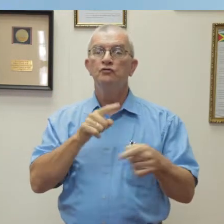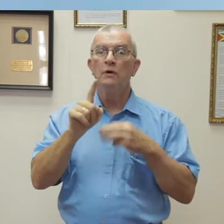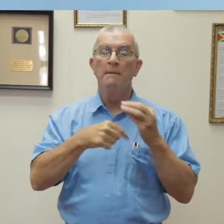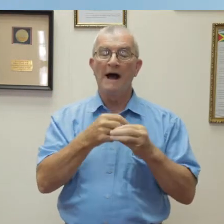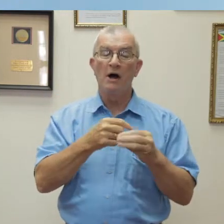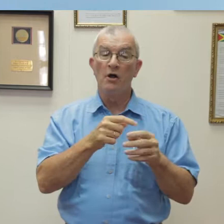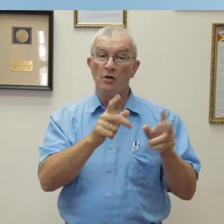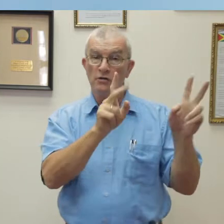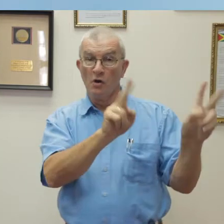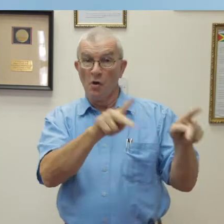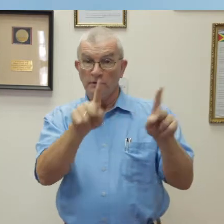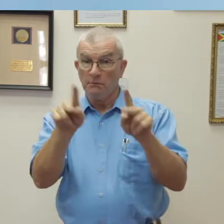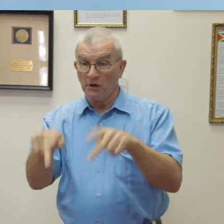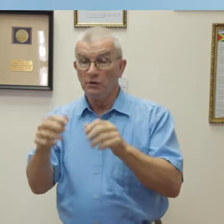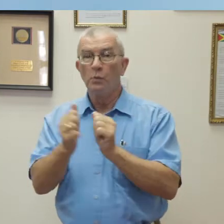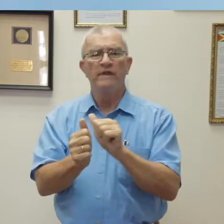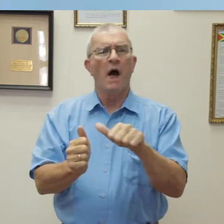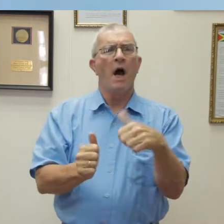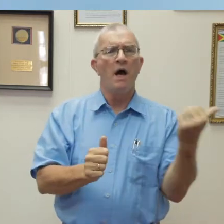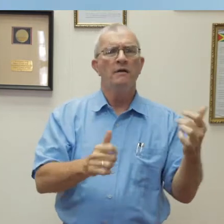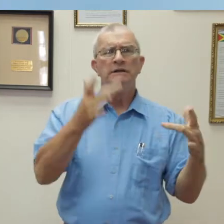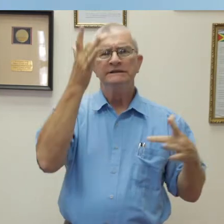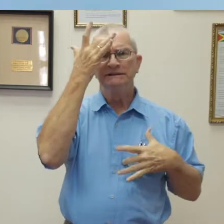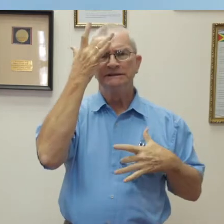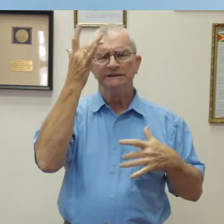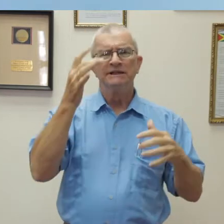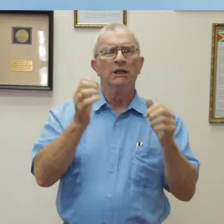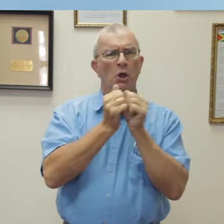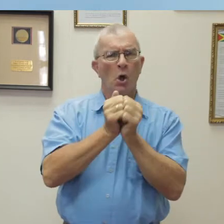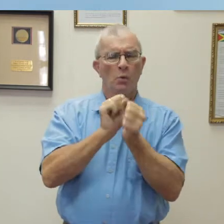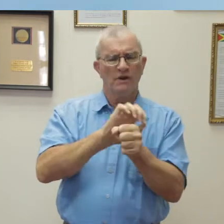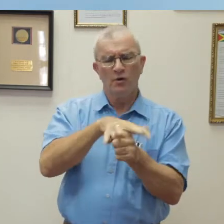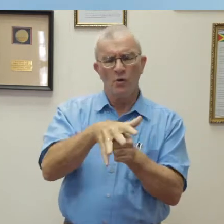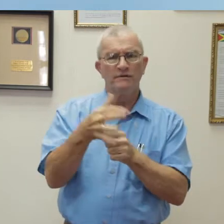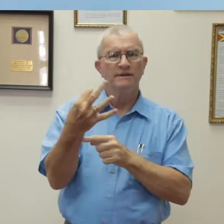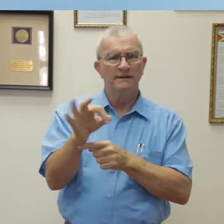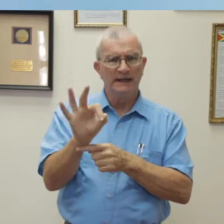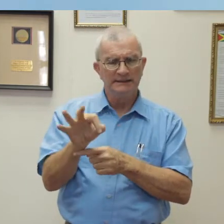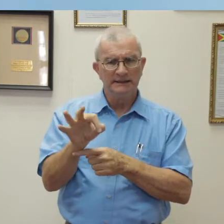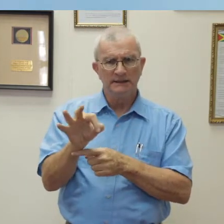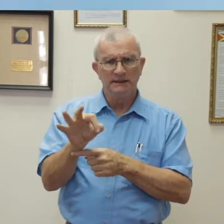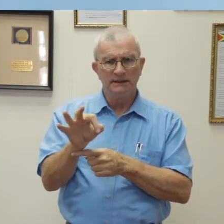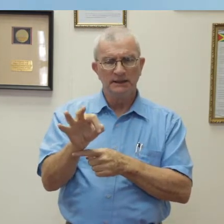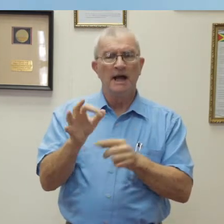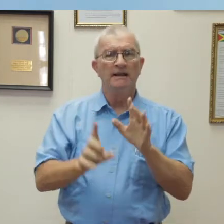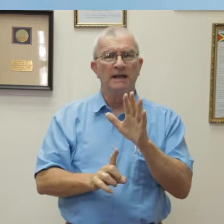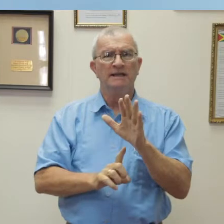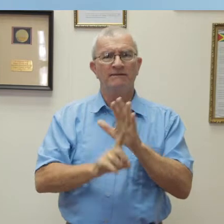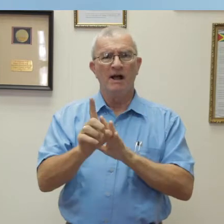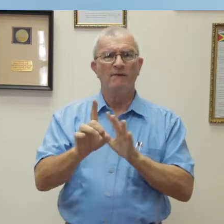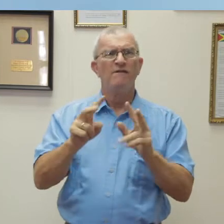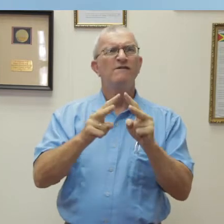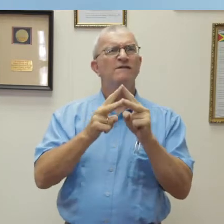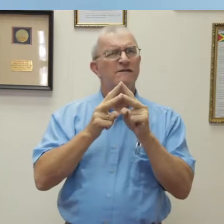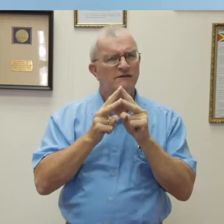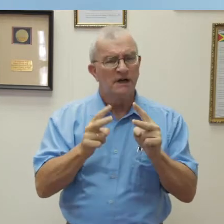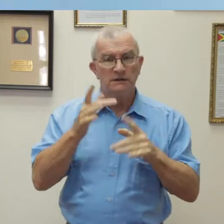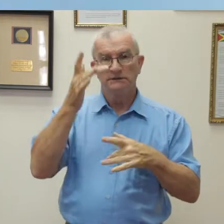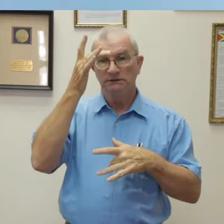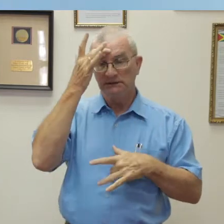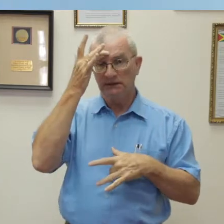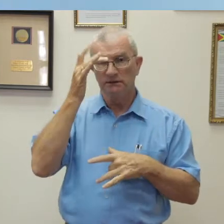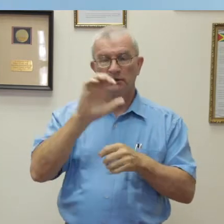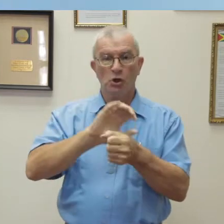with underlying conditions that are at additional risk for developing the more complicated form